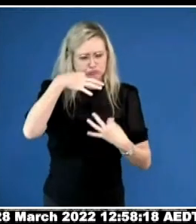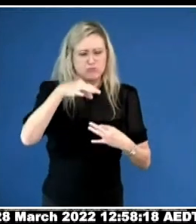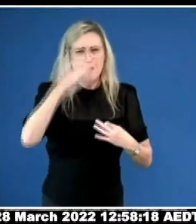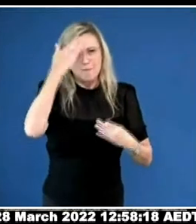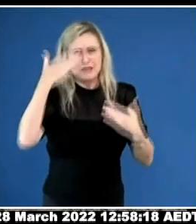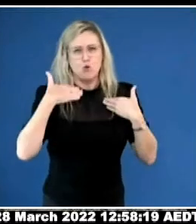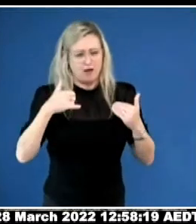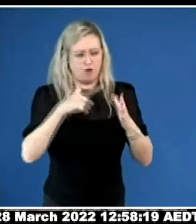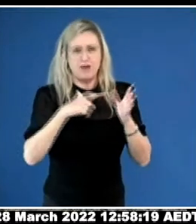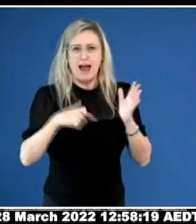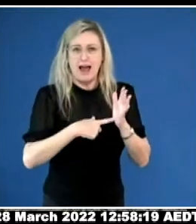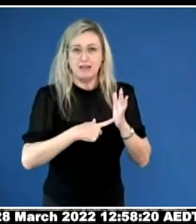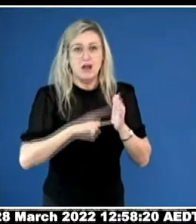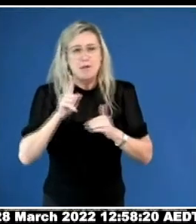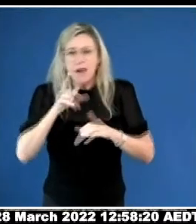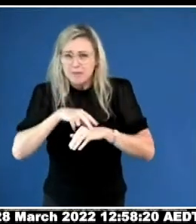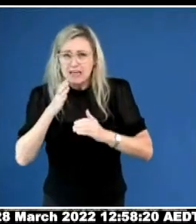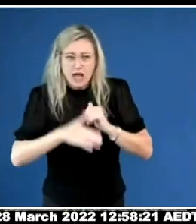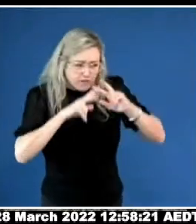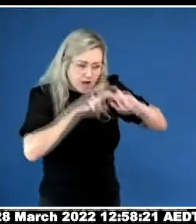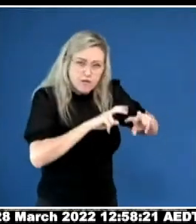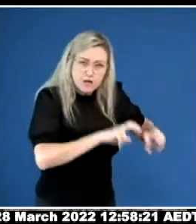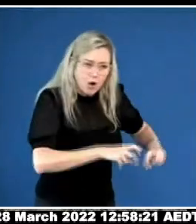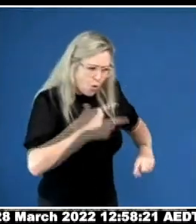woman hysterical? What has gone on in the home here?